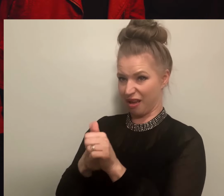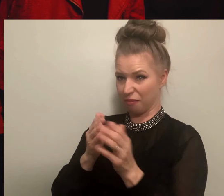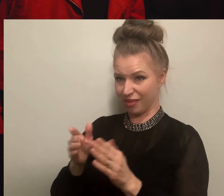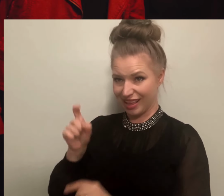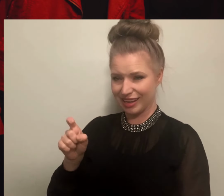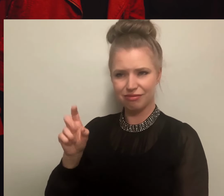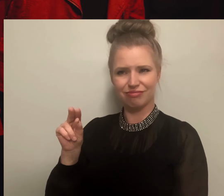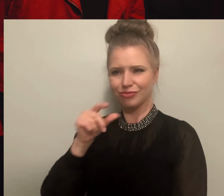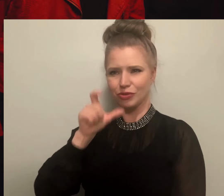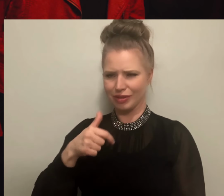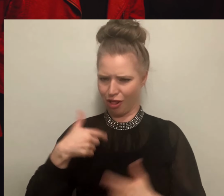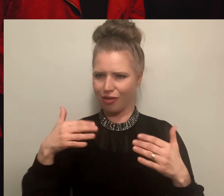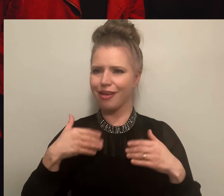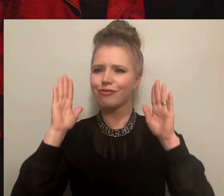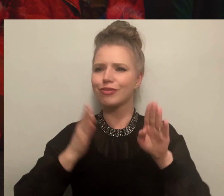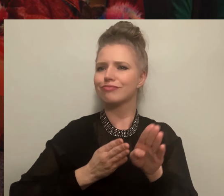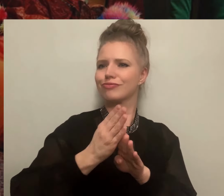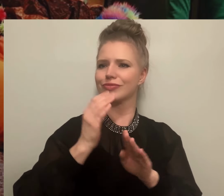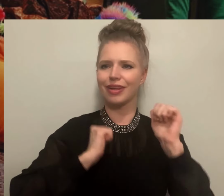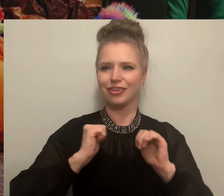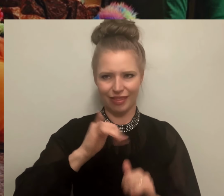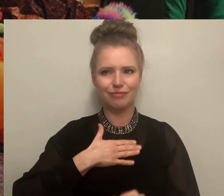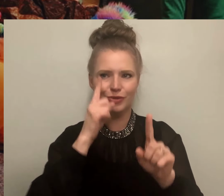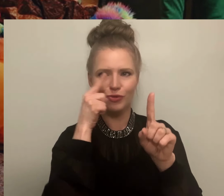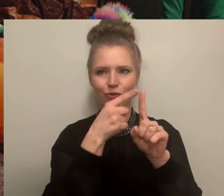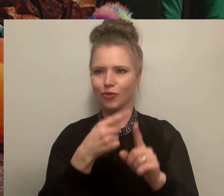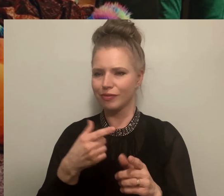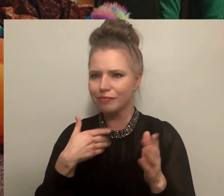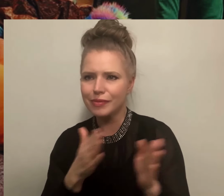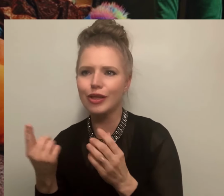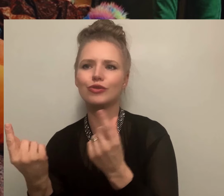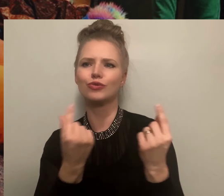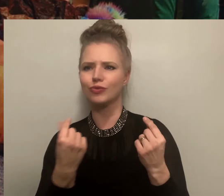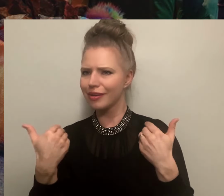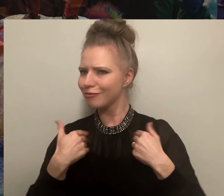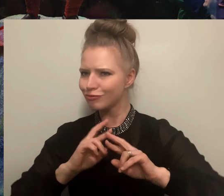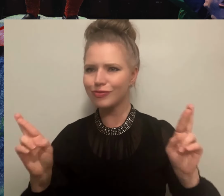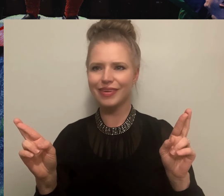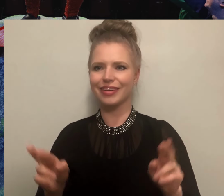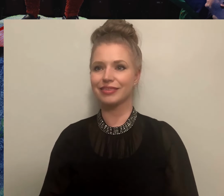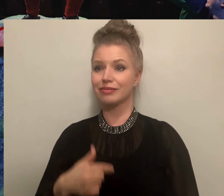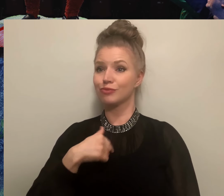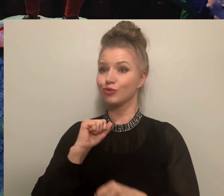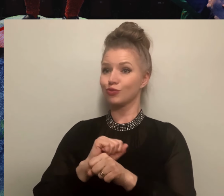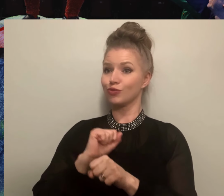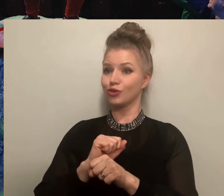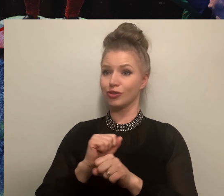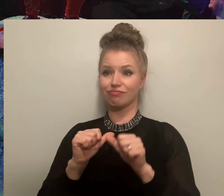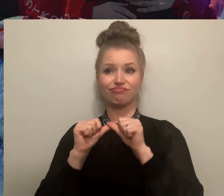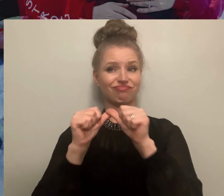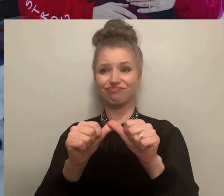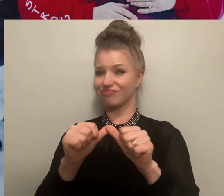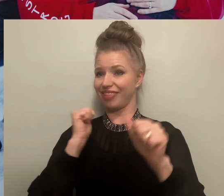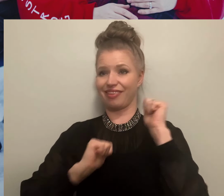and that's my goal when people are like, what are you doing right now? Like, what's the thing that you're working towards? I'm I'm working towards working in theatre for